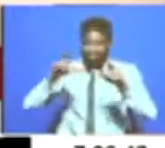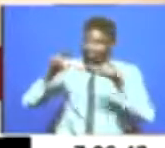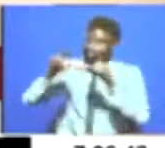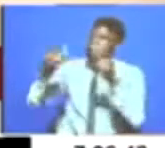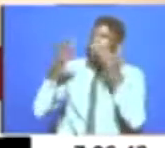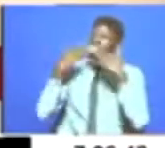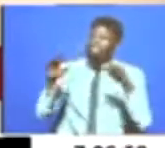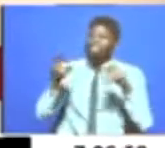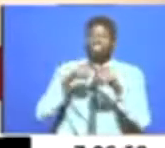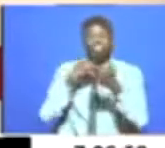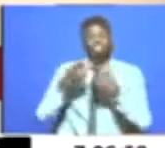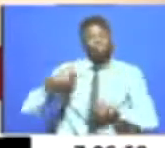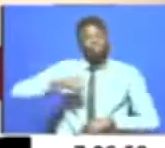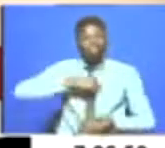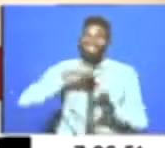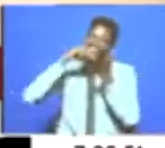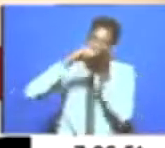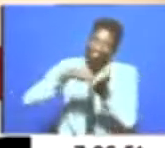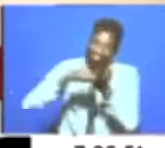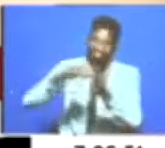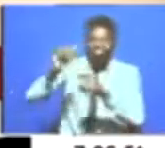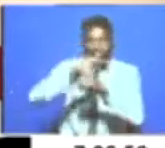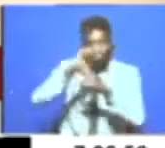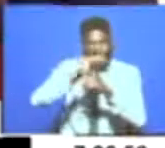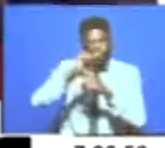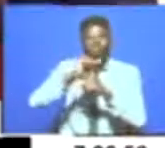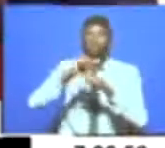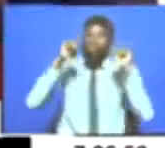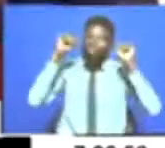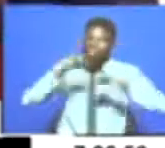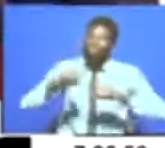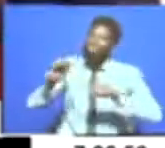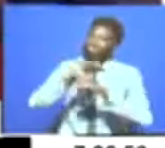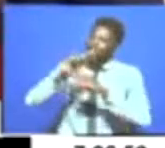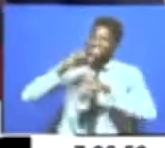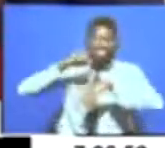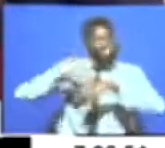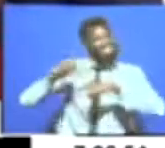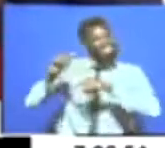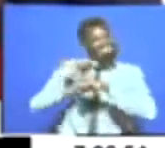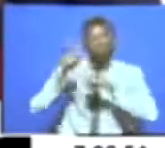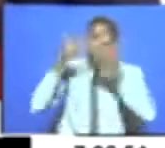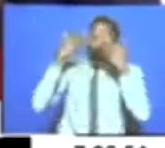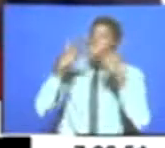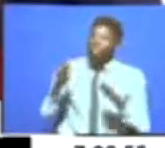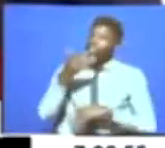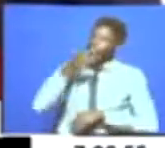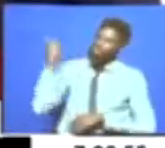insisting on training so that you are trained. Because you see, when you are trained, you are better off.